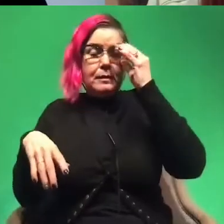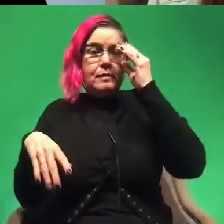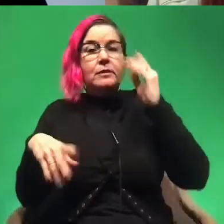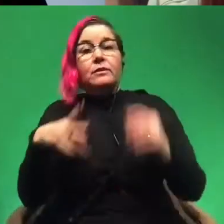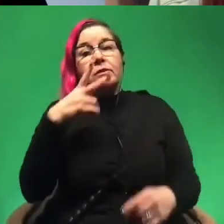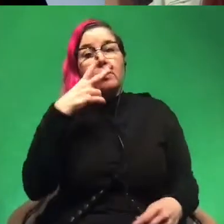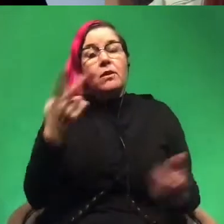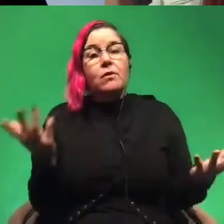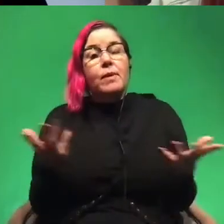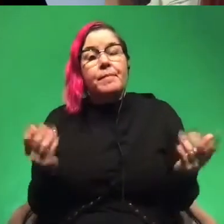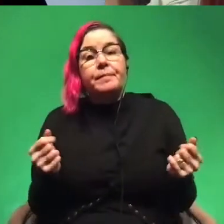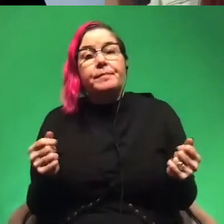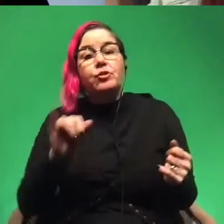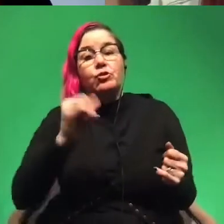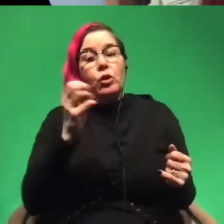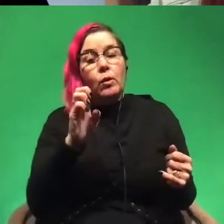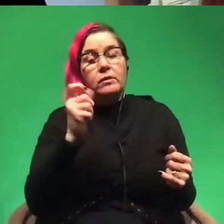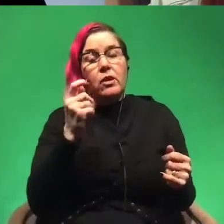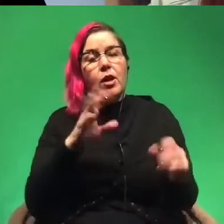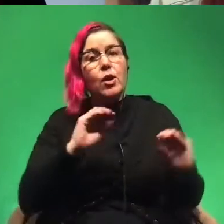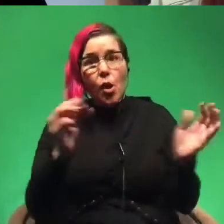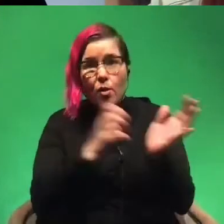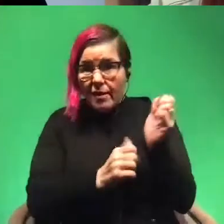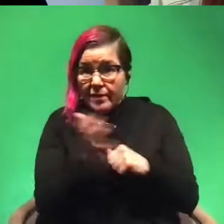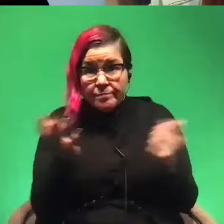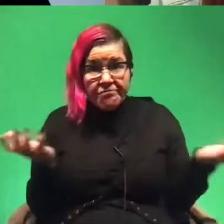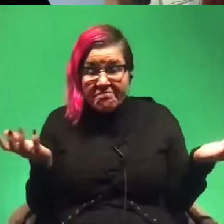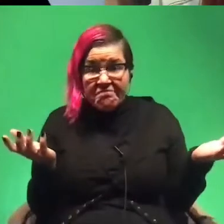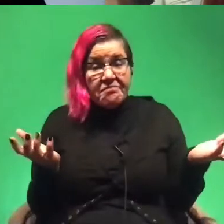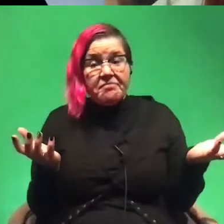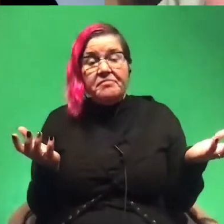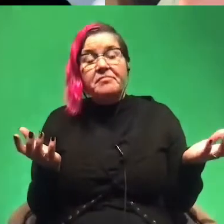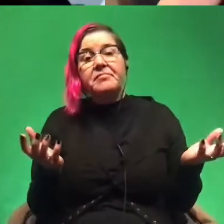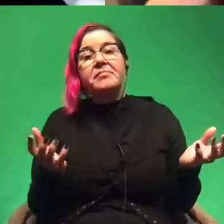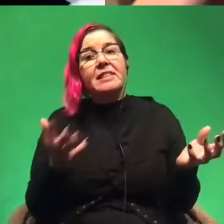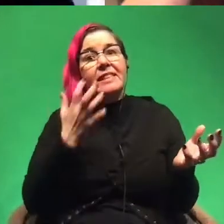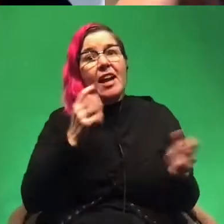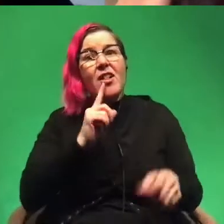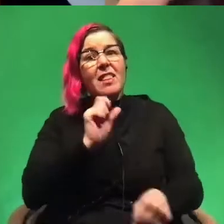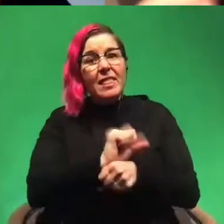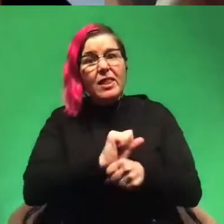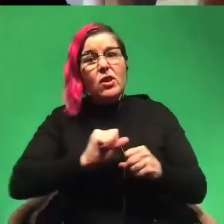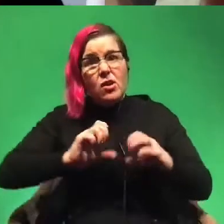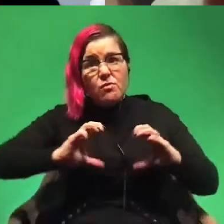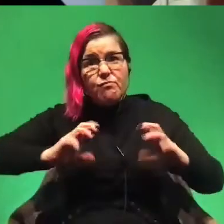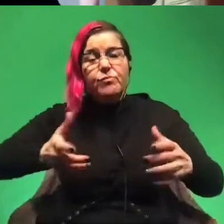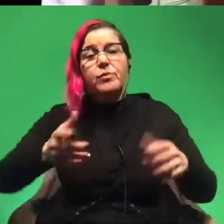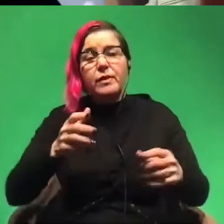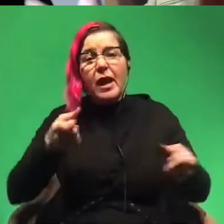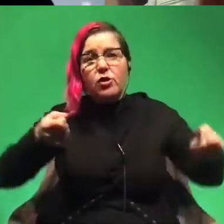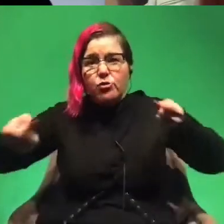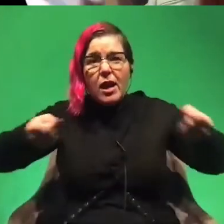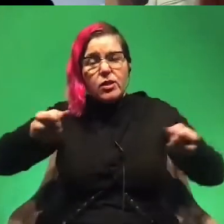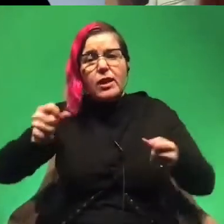was Joe Exotic without gloves, as a tiger is literally being rolled through like a tractor, he's adding